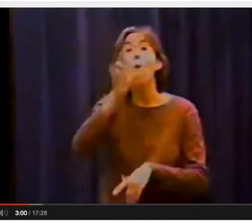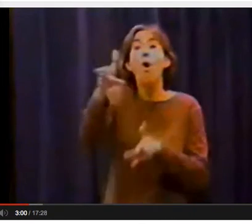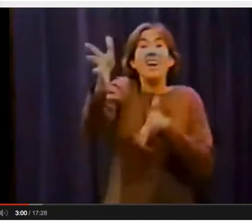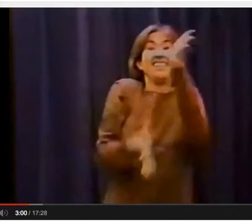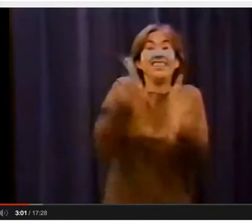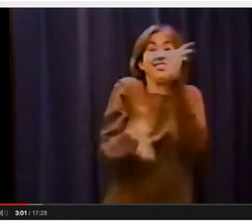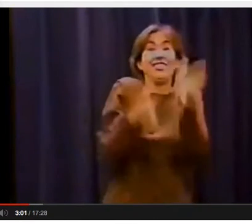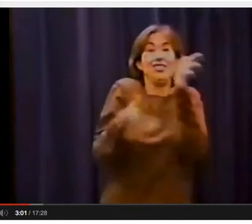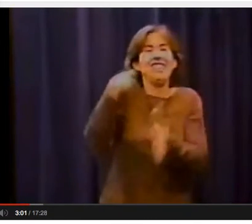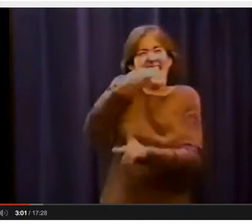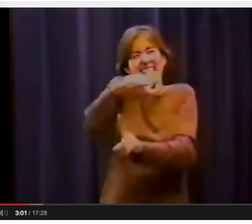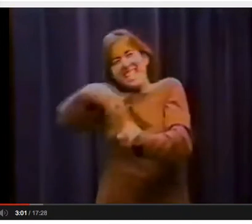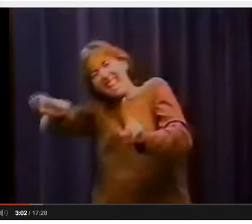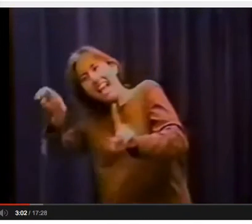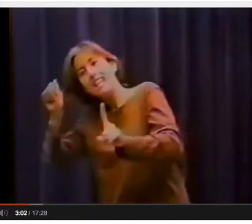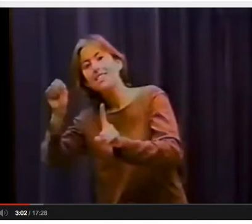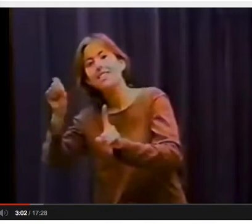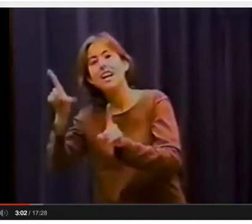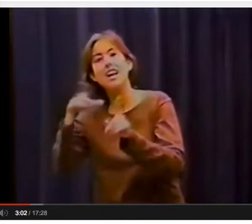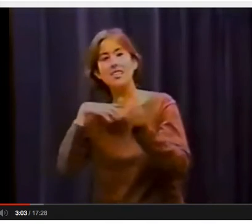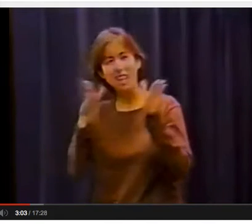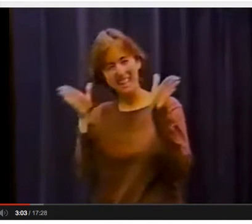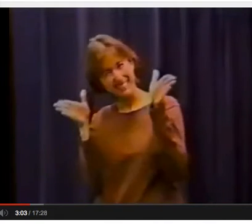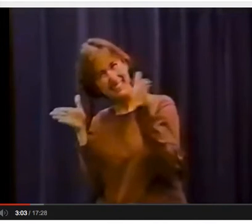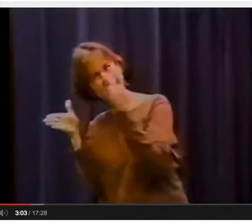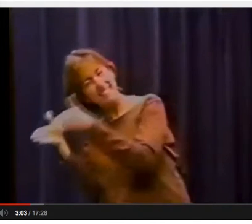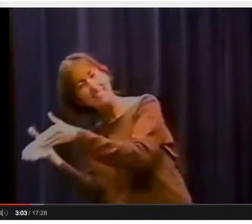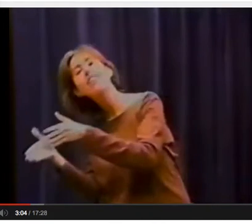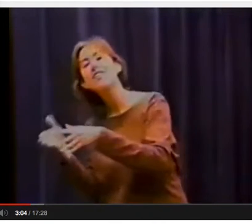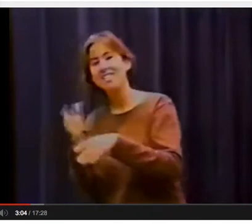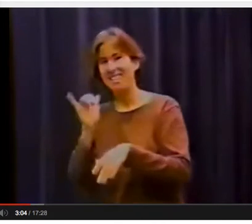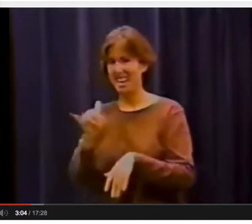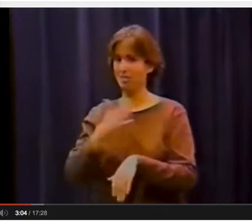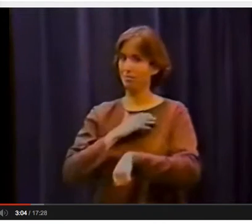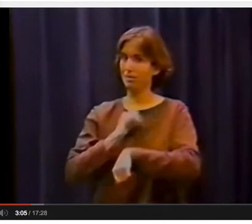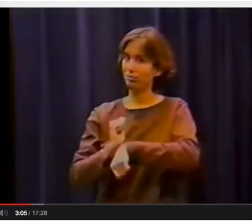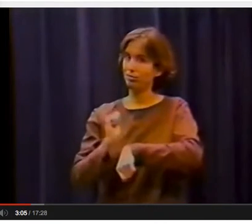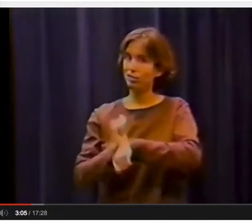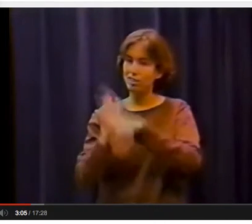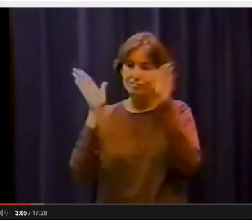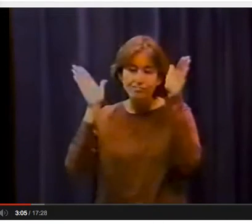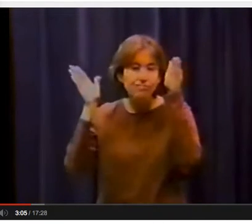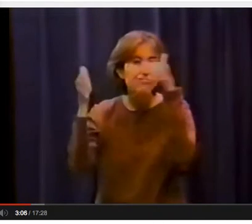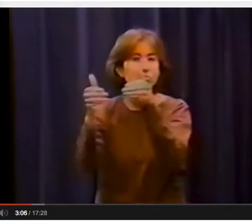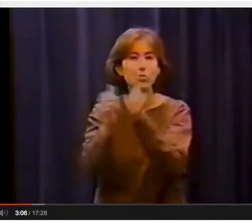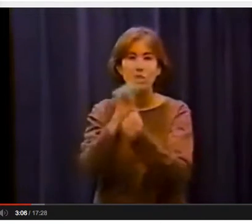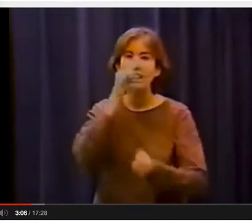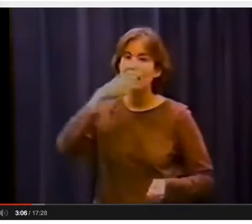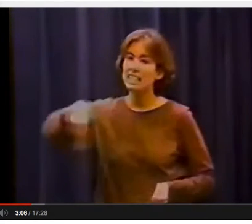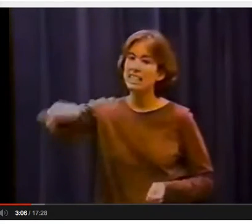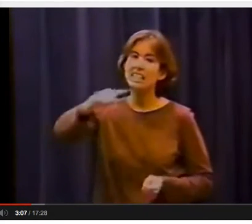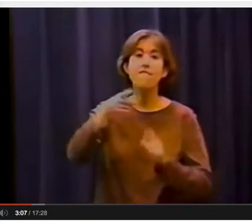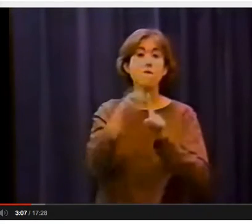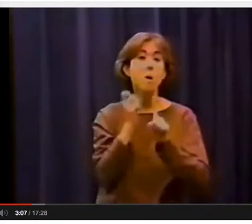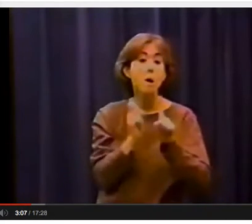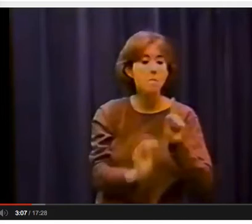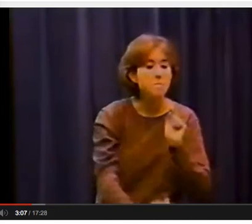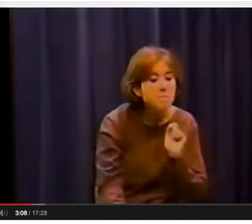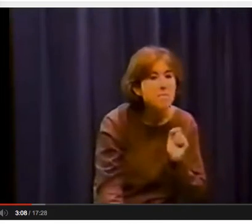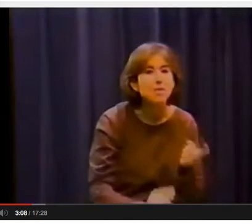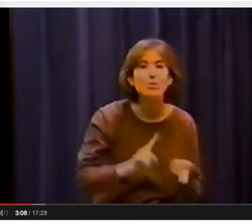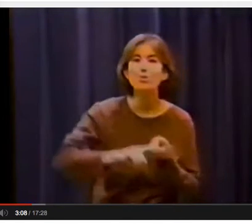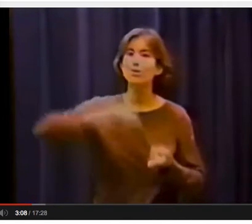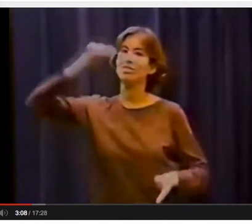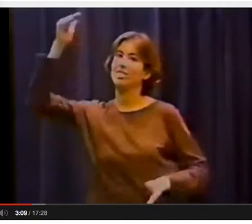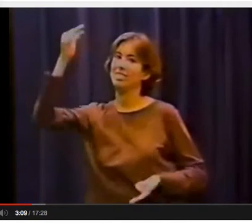to ASL. If they gesture, if they know a little bit, whatever, I guide them towards ASL. That's my job, is to focus